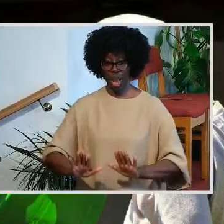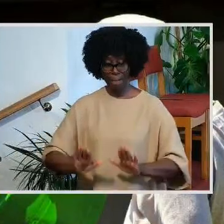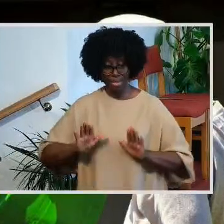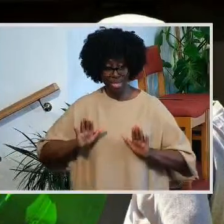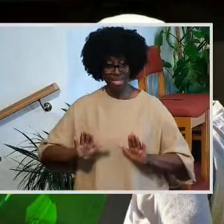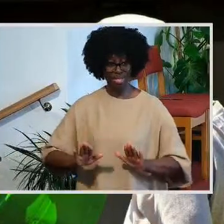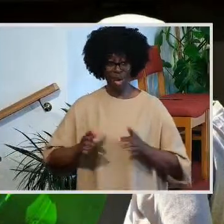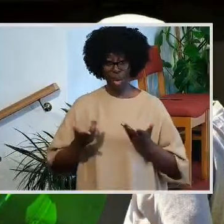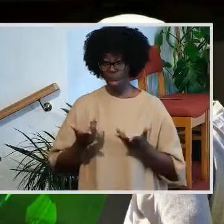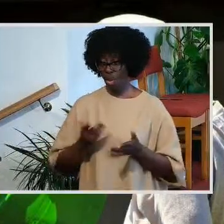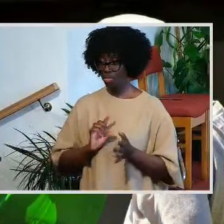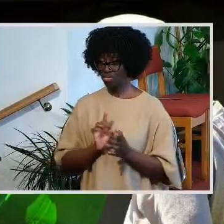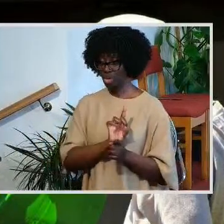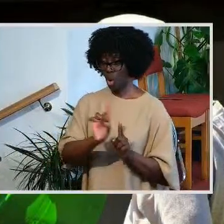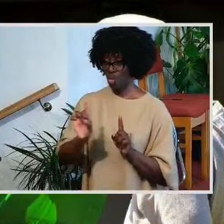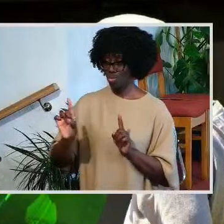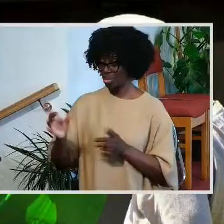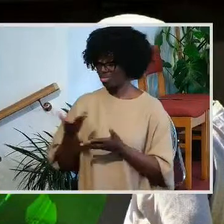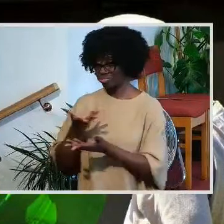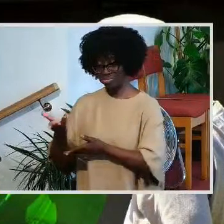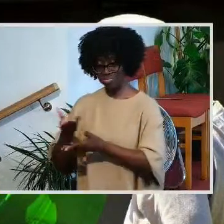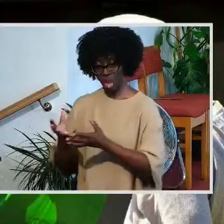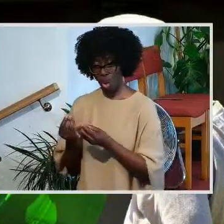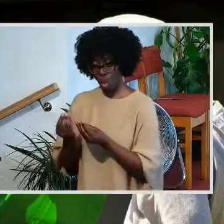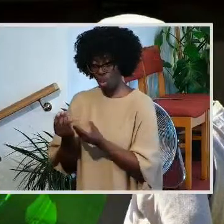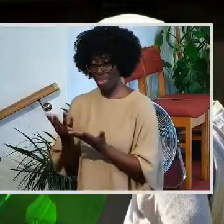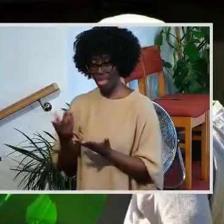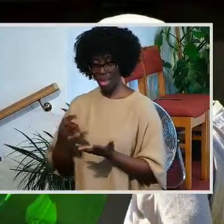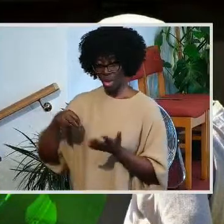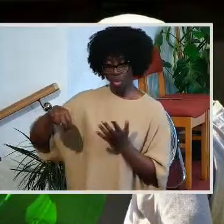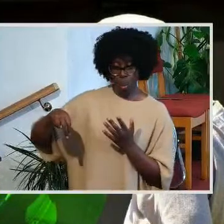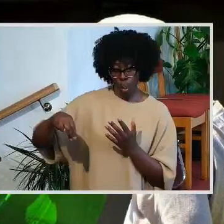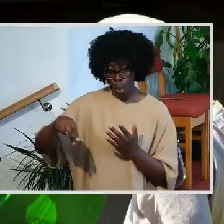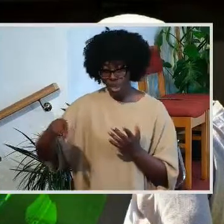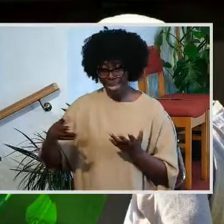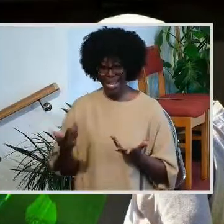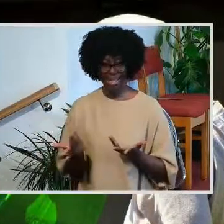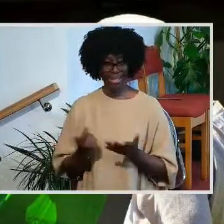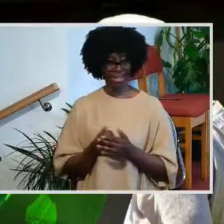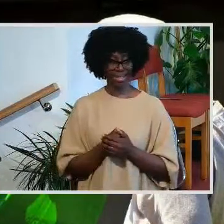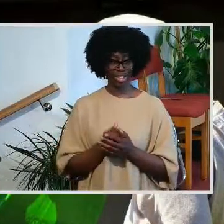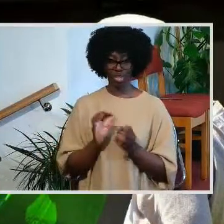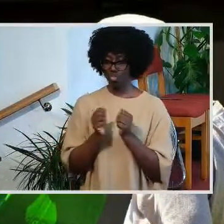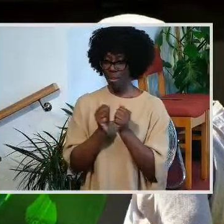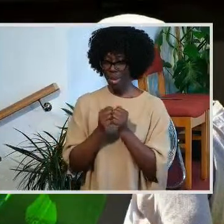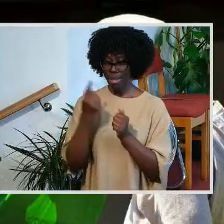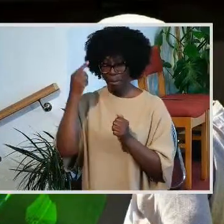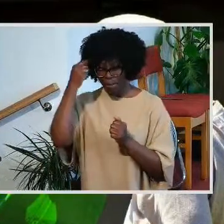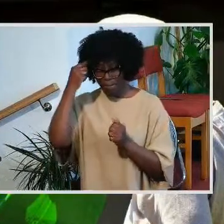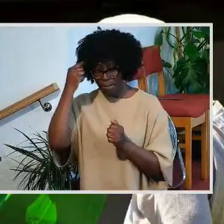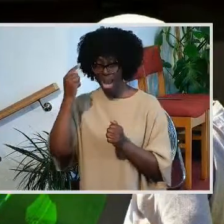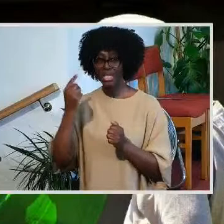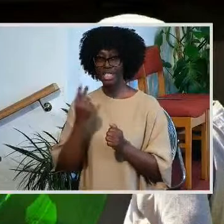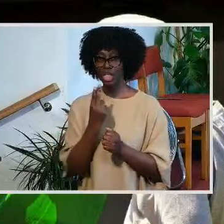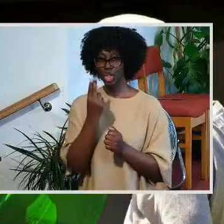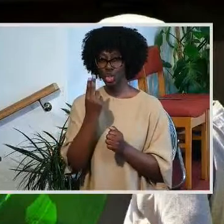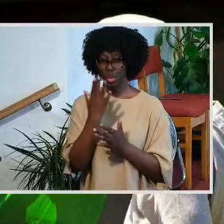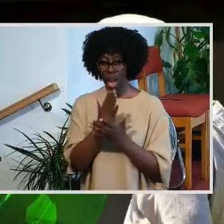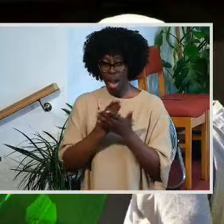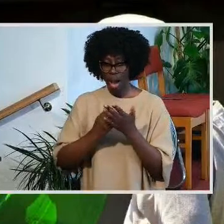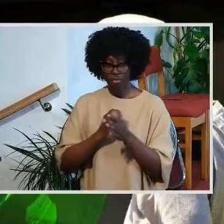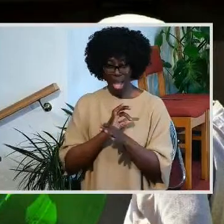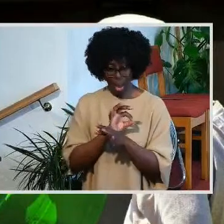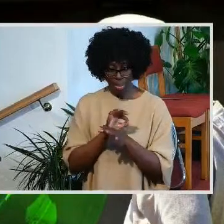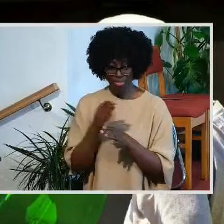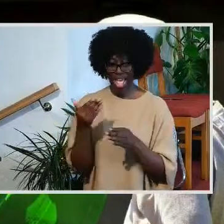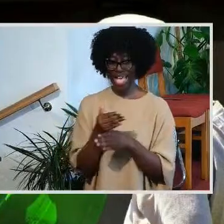next room, something like that, and build that up until you're moving minimum 2.5 hours a day, in addition to those 30 minutes